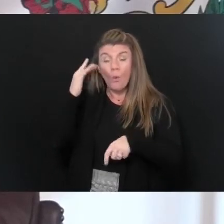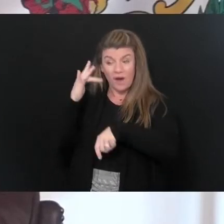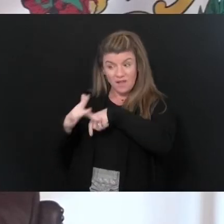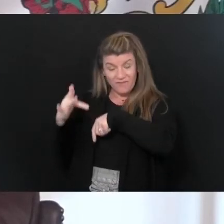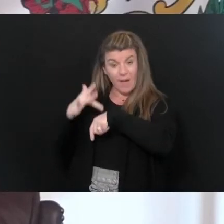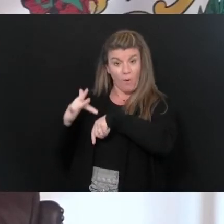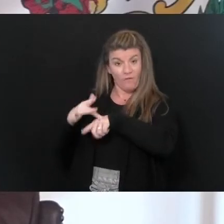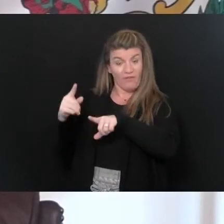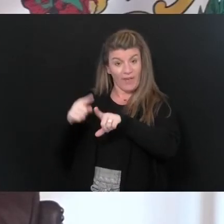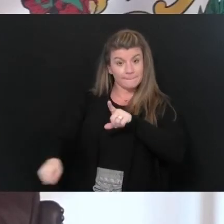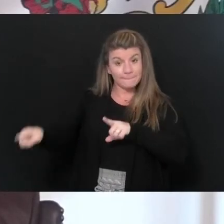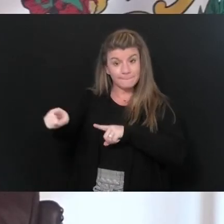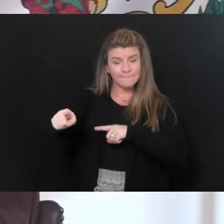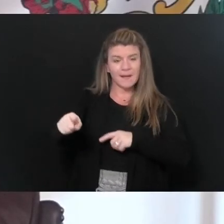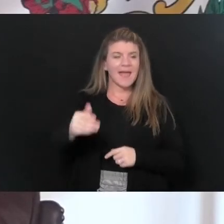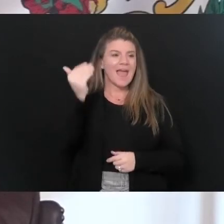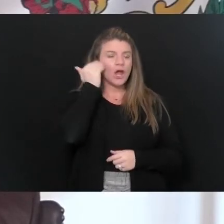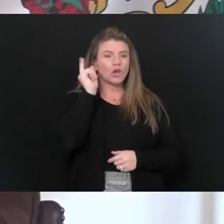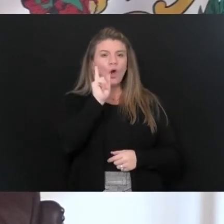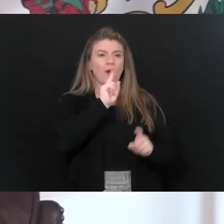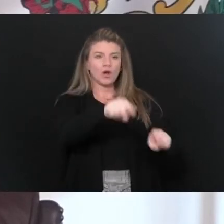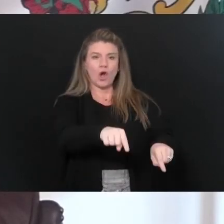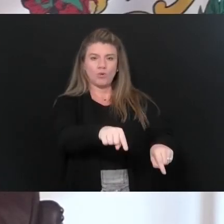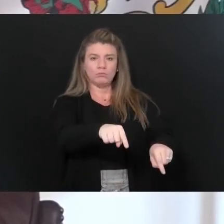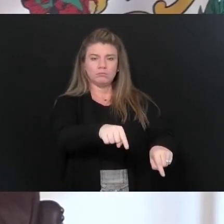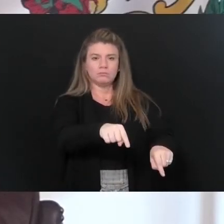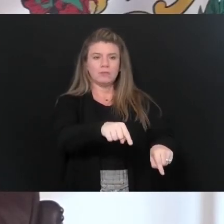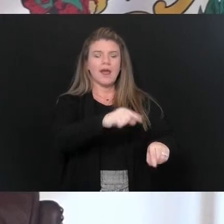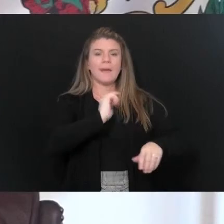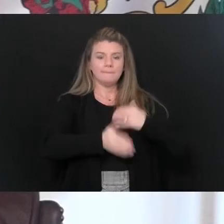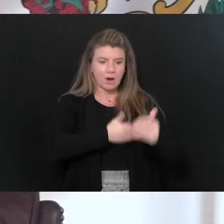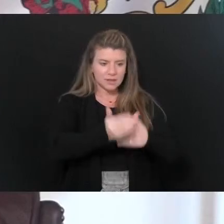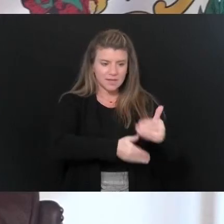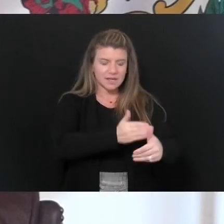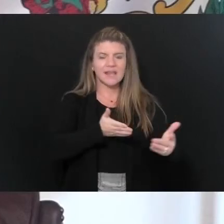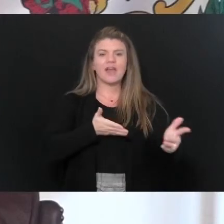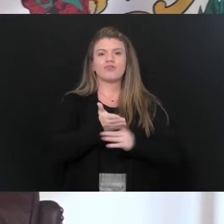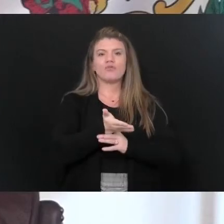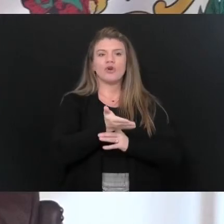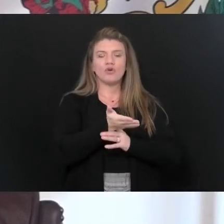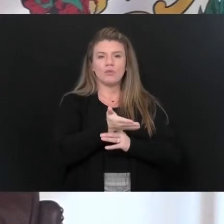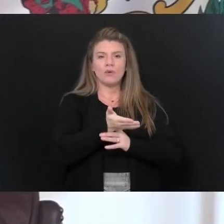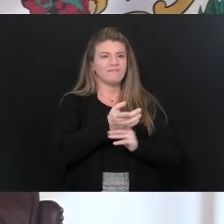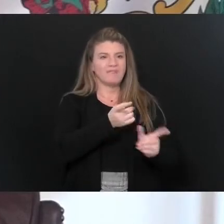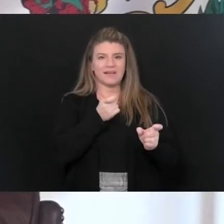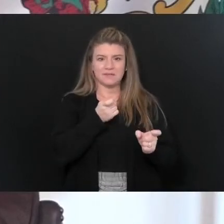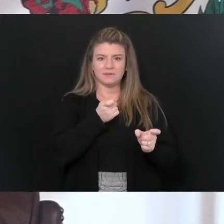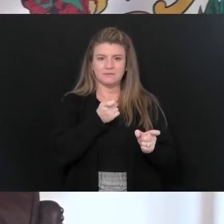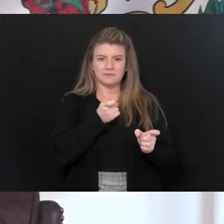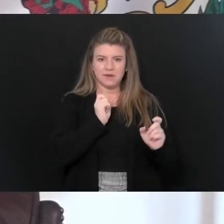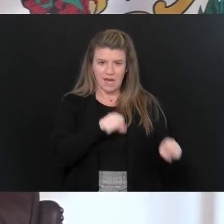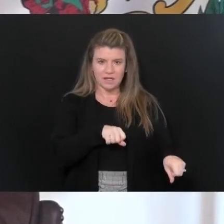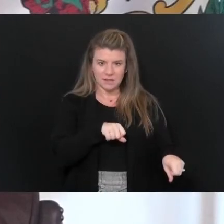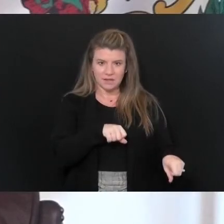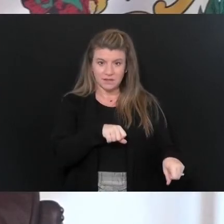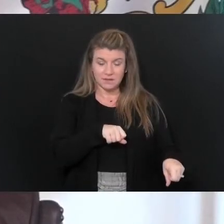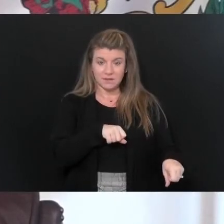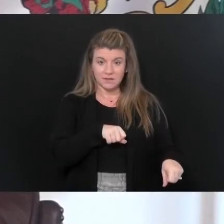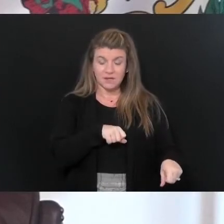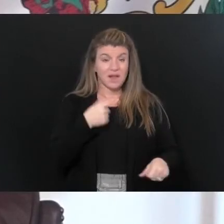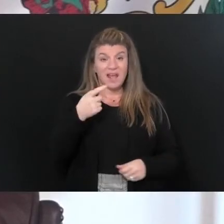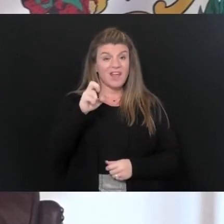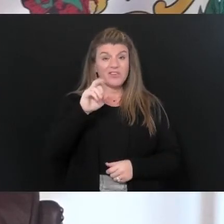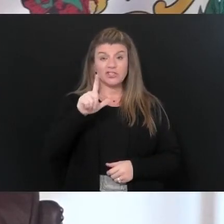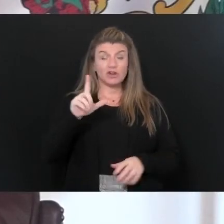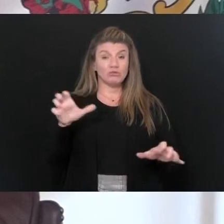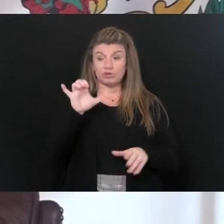to them, and they can know where to go, and then they can get processed and get through there real quickly. The General's doing that.